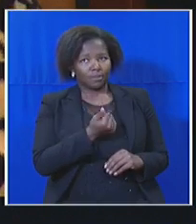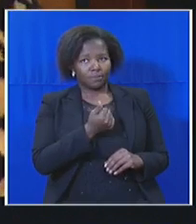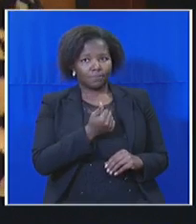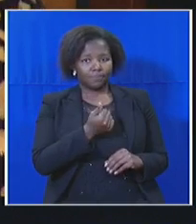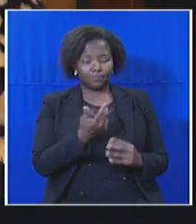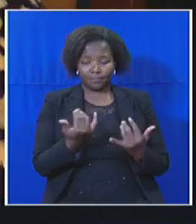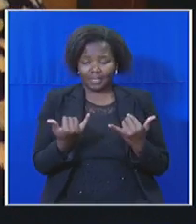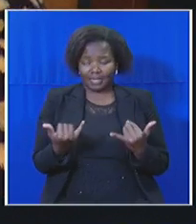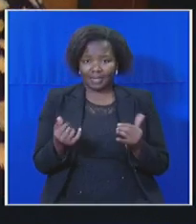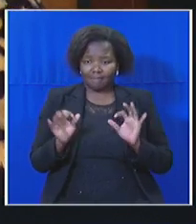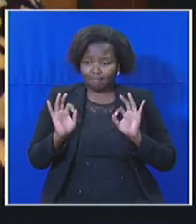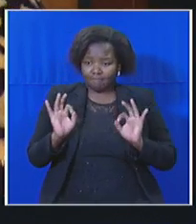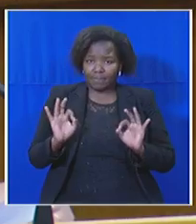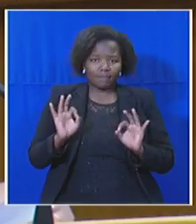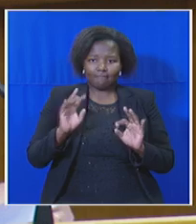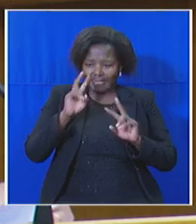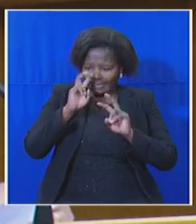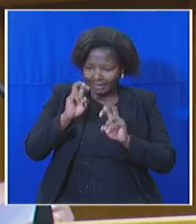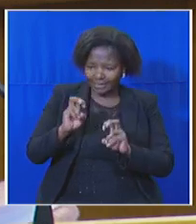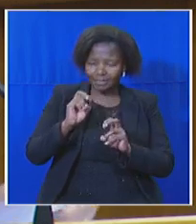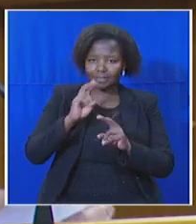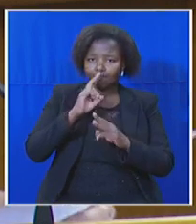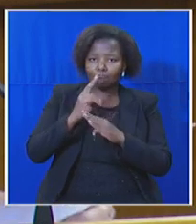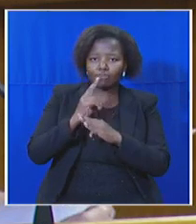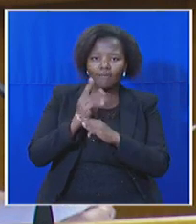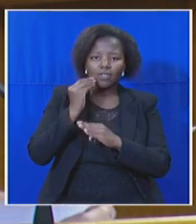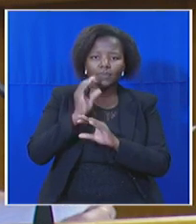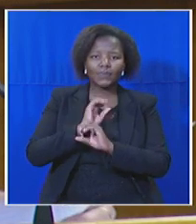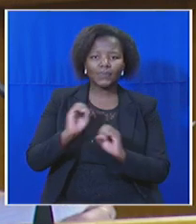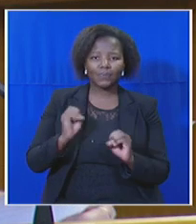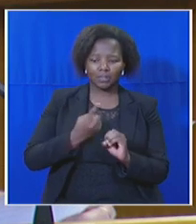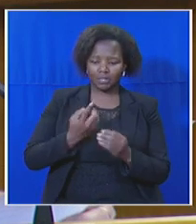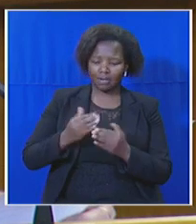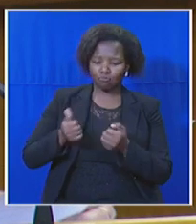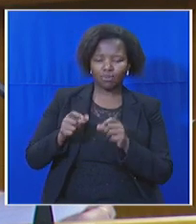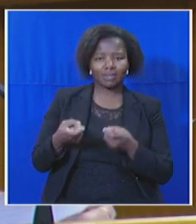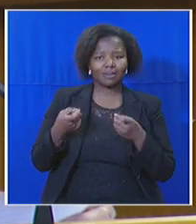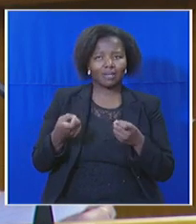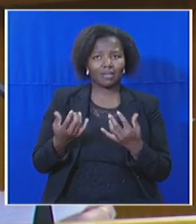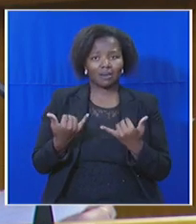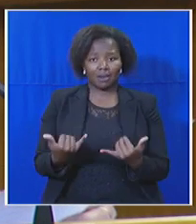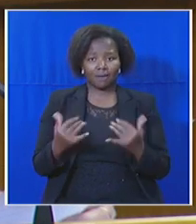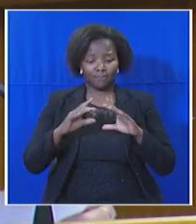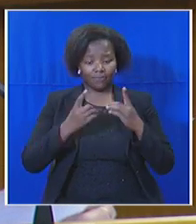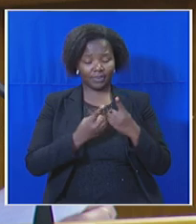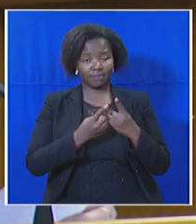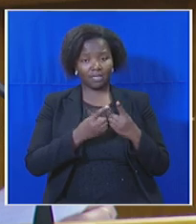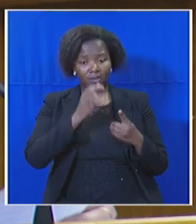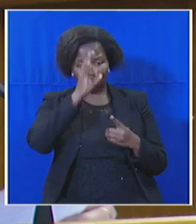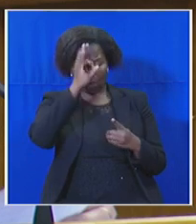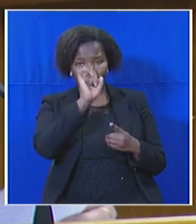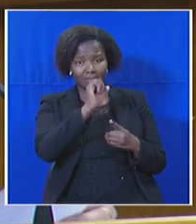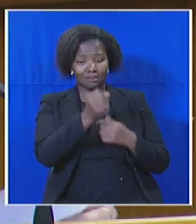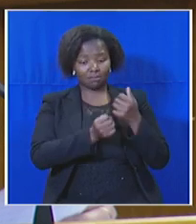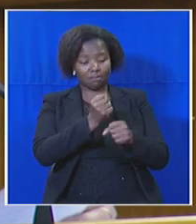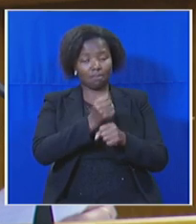Without proper intelligence they need to protect themselves and ordinary citizens alike. These days, when the Department of Police annually